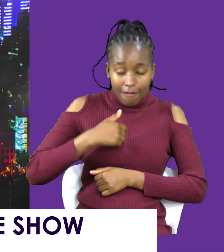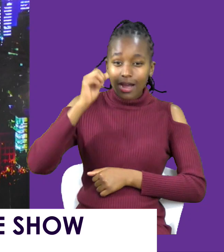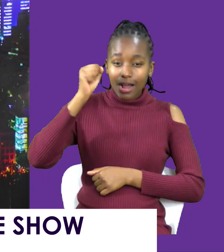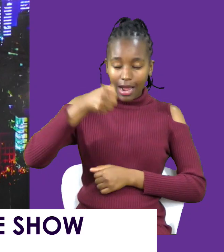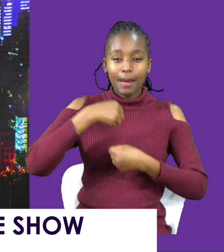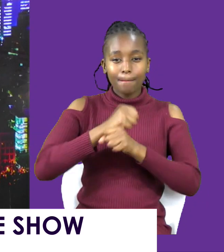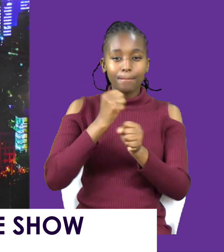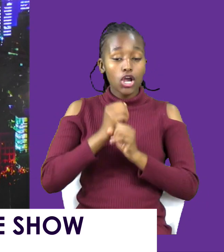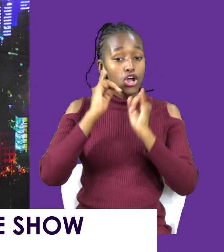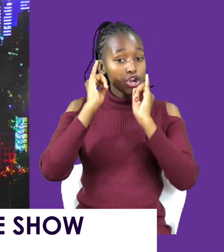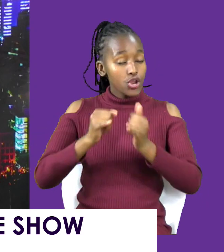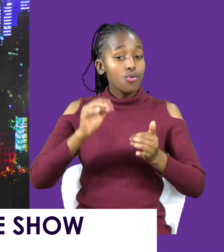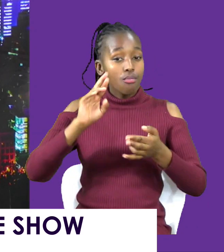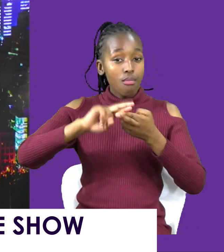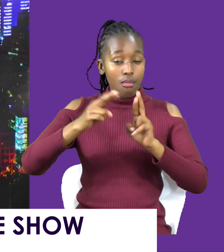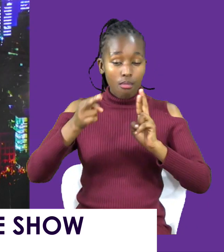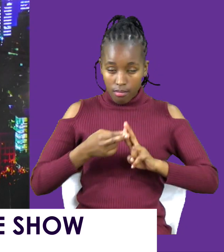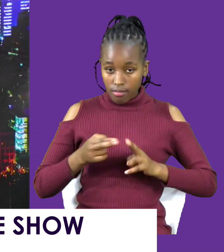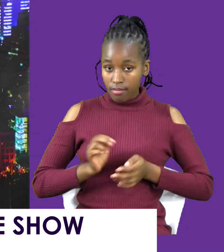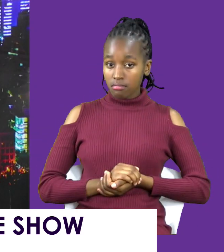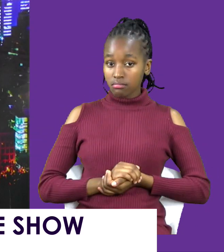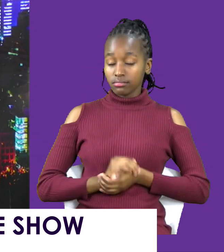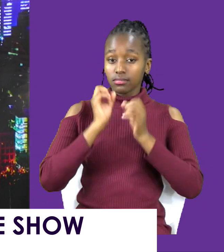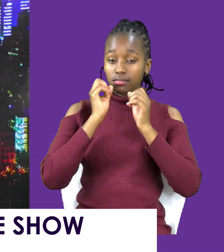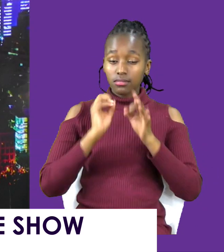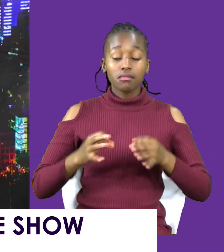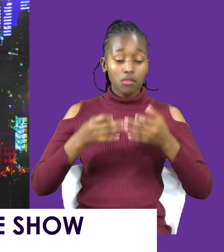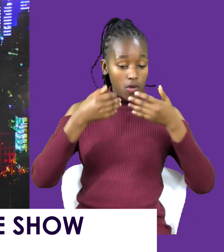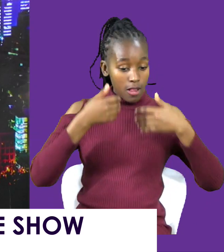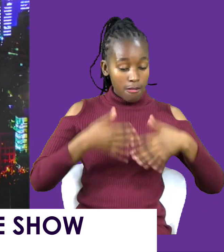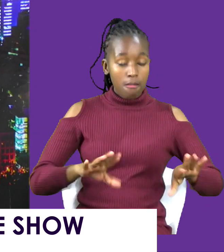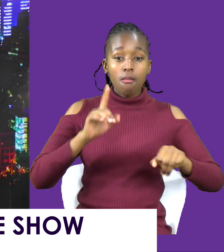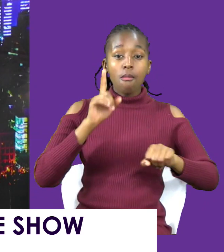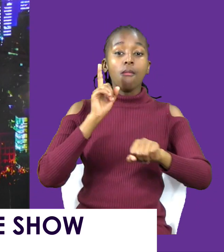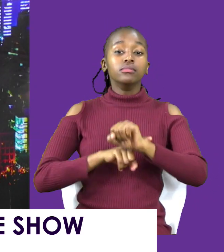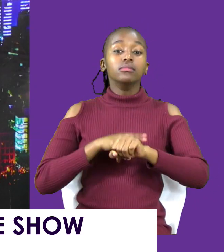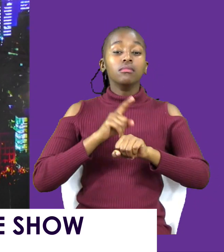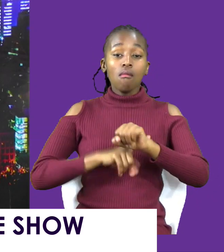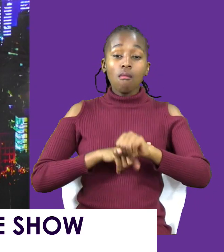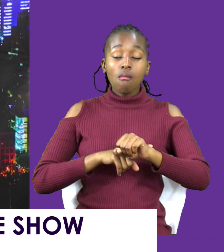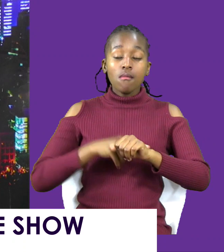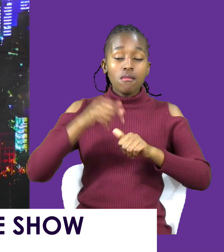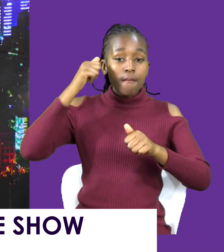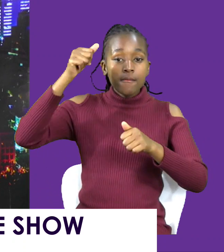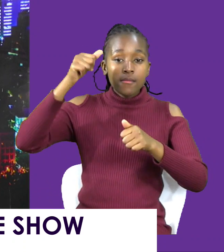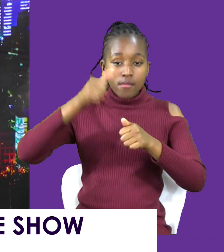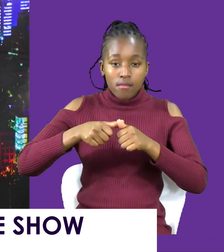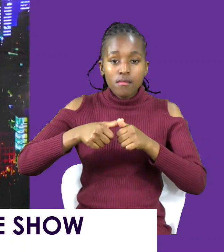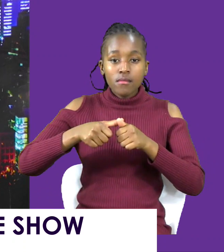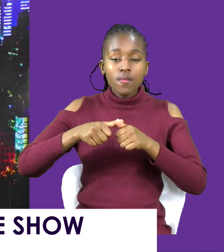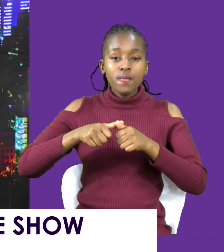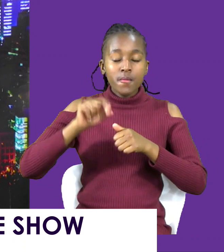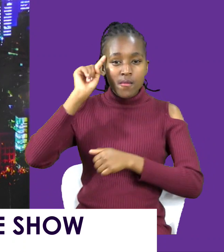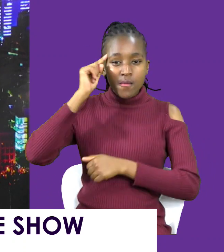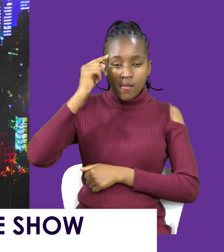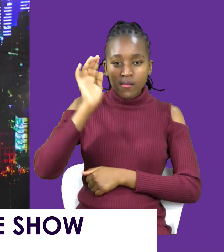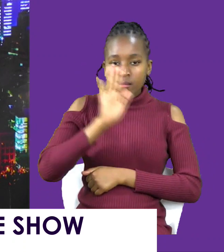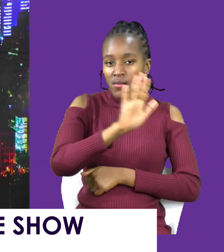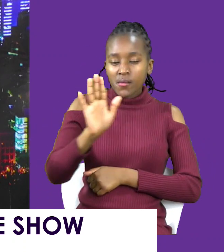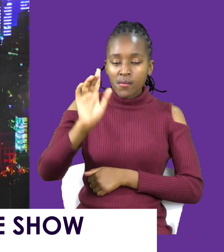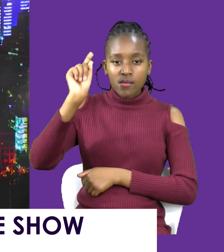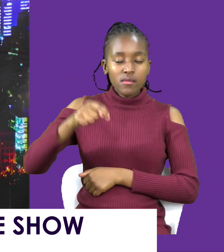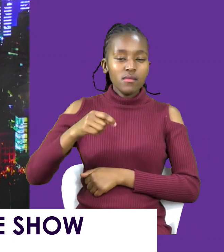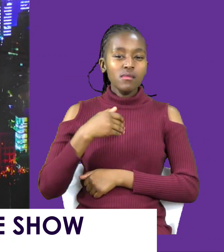relationships. Whenever you feel you're losing time, you may lose time, but you have your mind. With